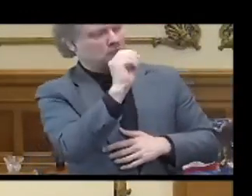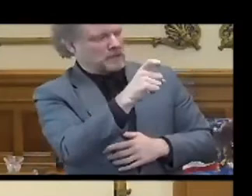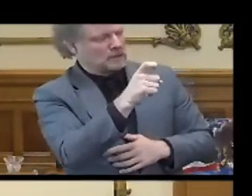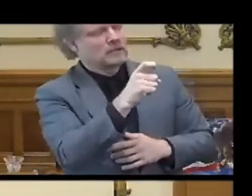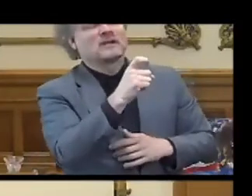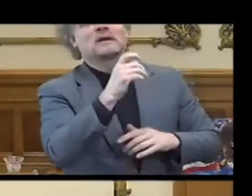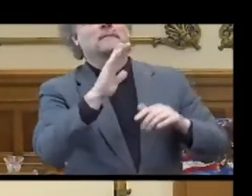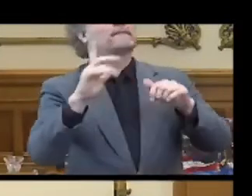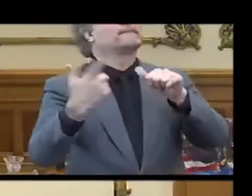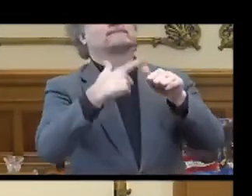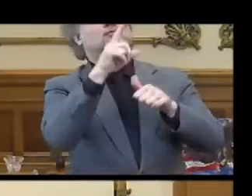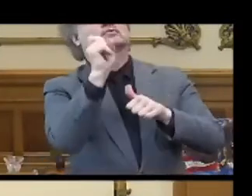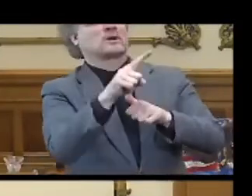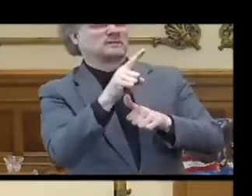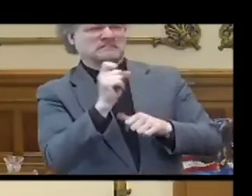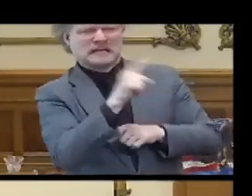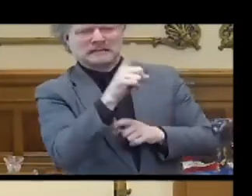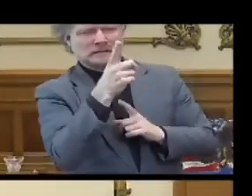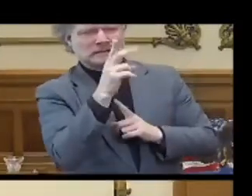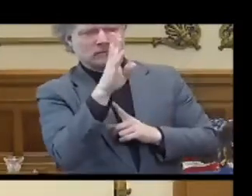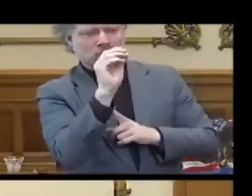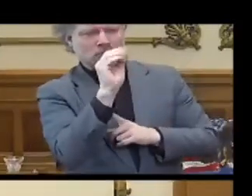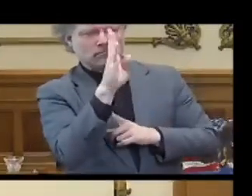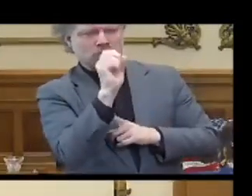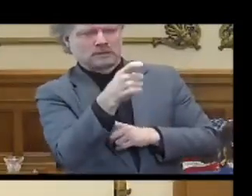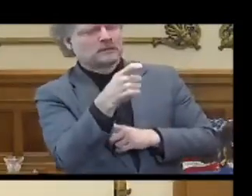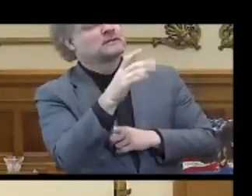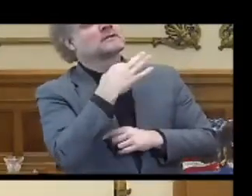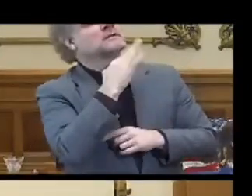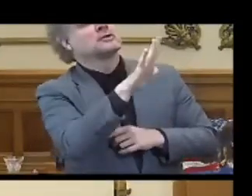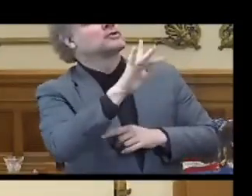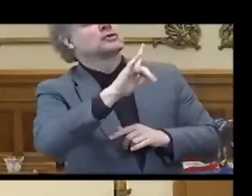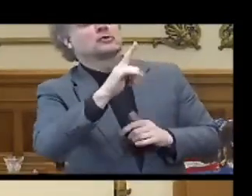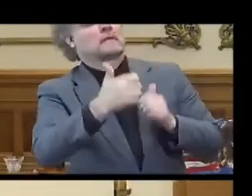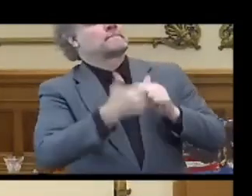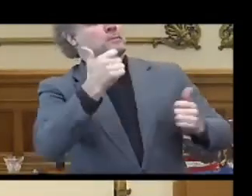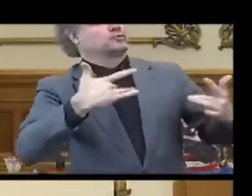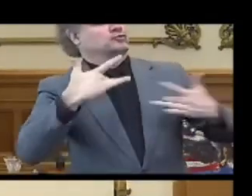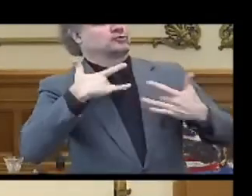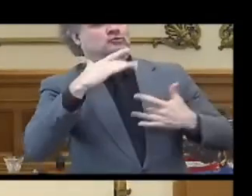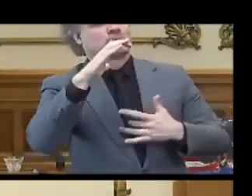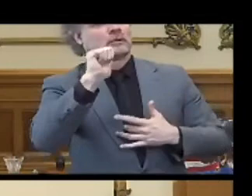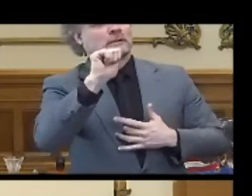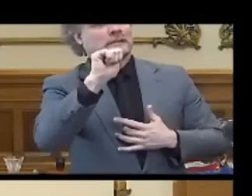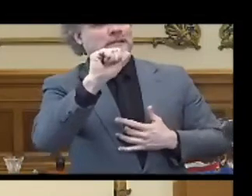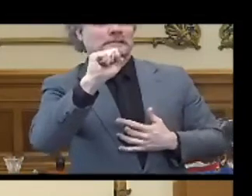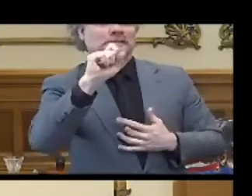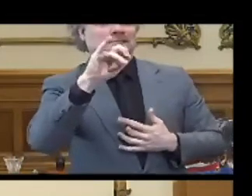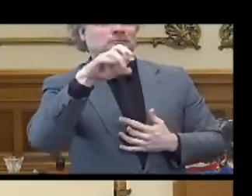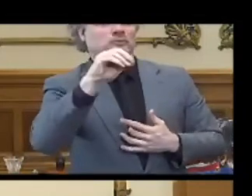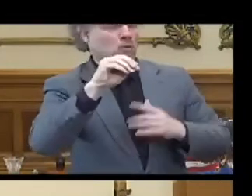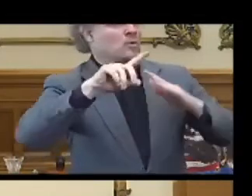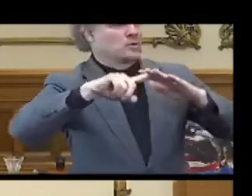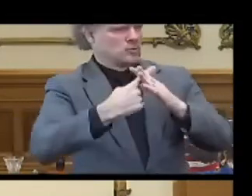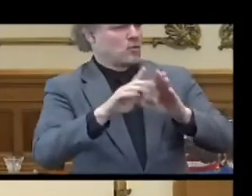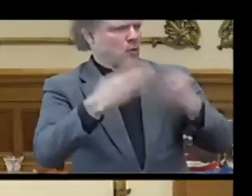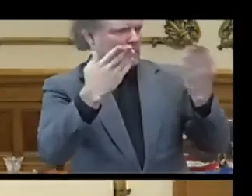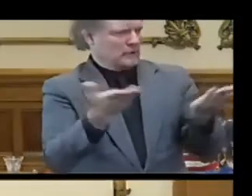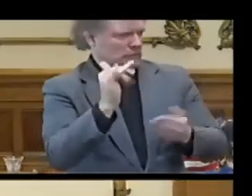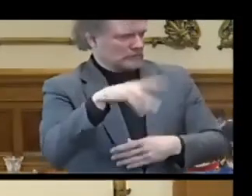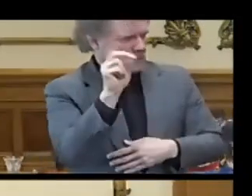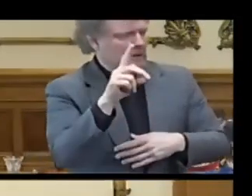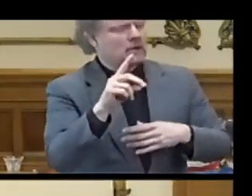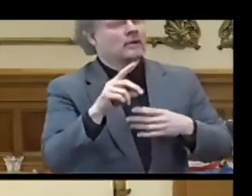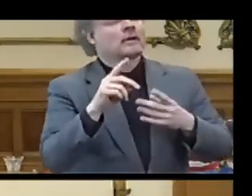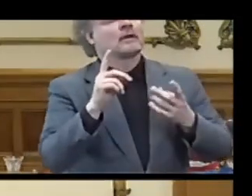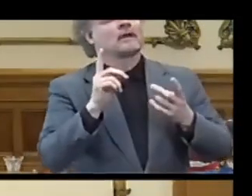is for Dr. Box. Dr. Box, what are your major concerns with casinos beginning to reopen in Northwest Indiana and